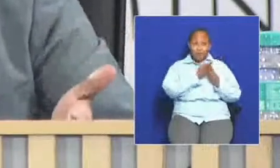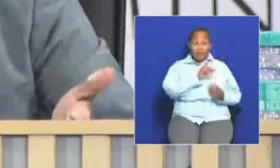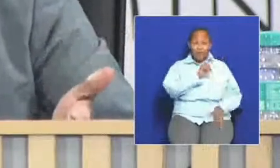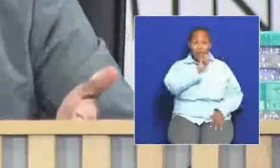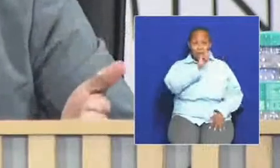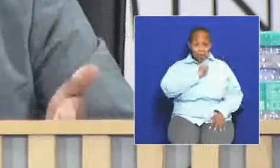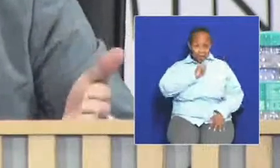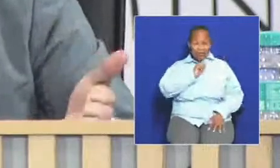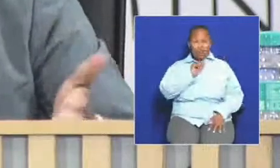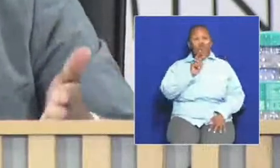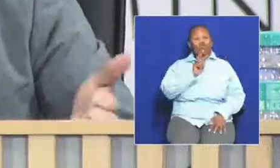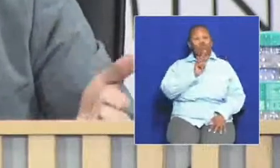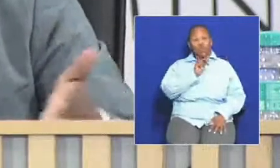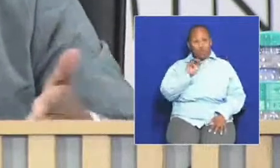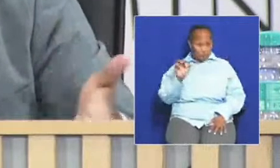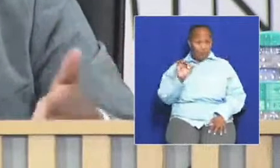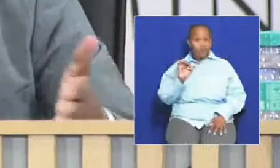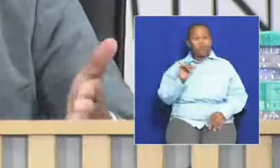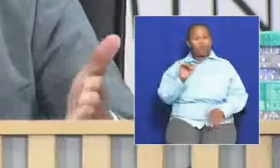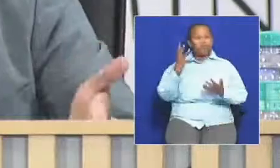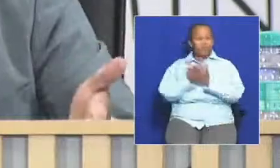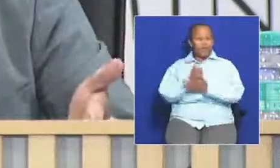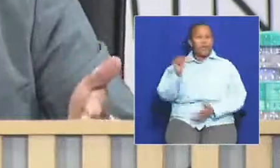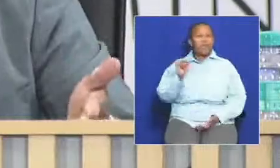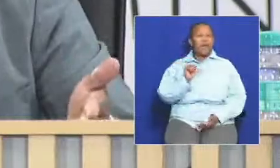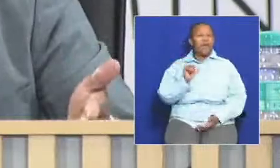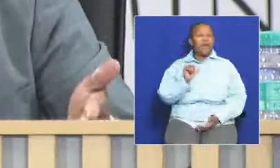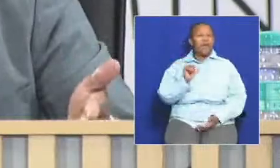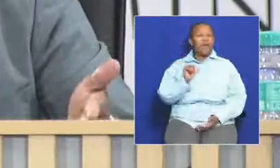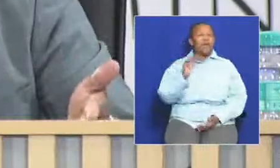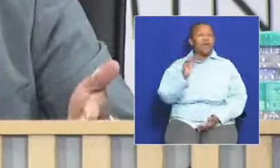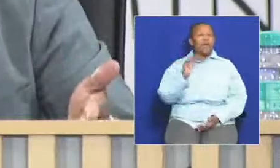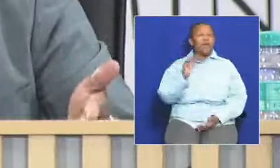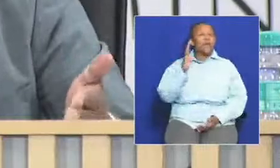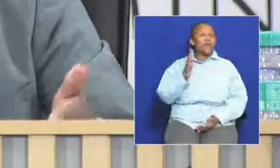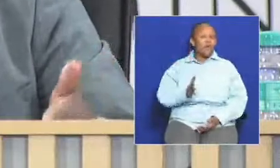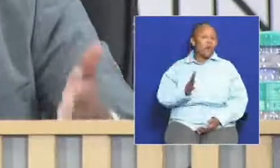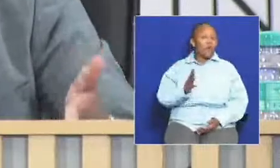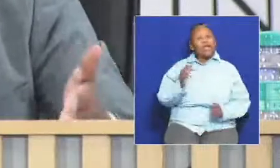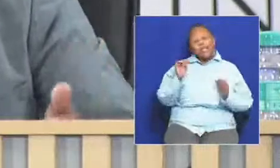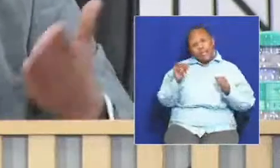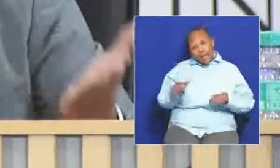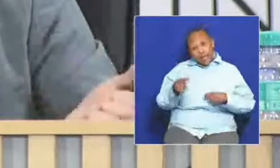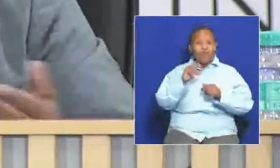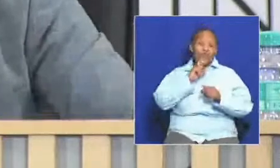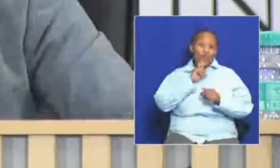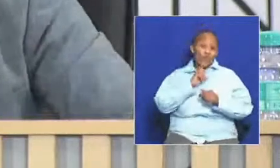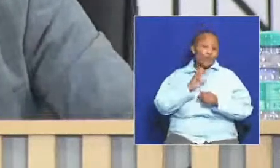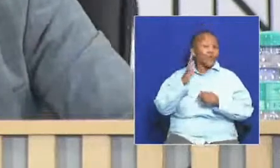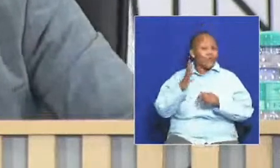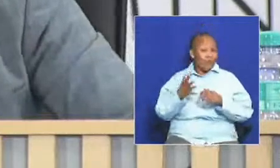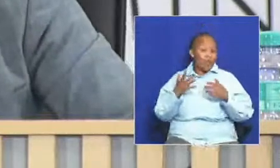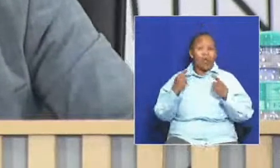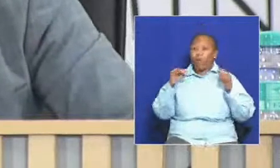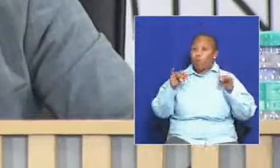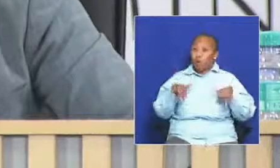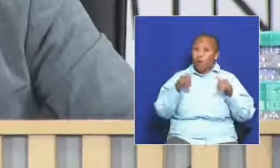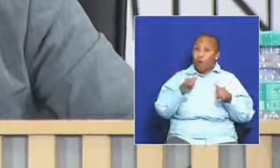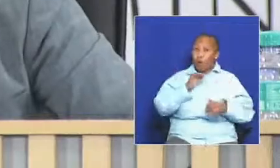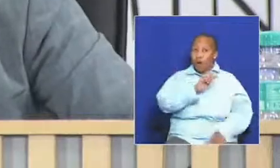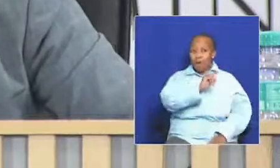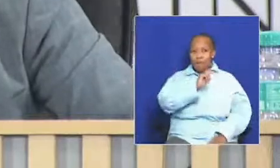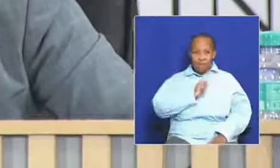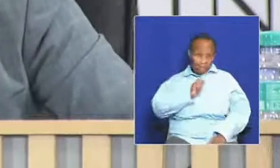for maybe that period while you're waiting for that payment. As soon as you get the payment, then the money will be back to the